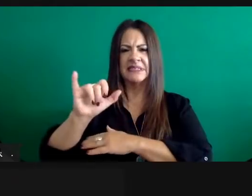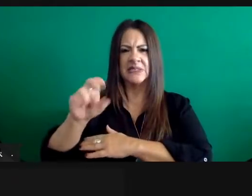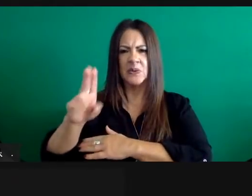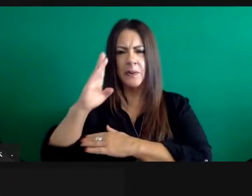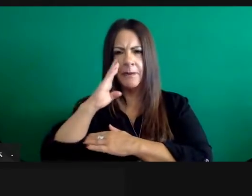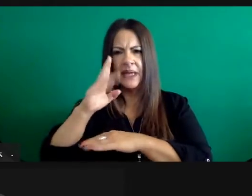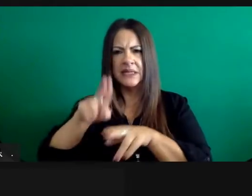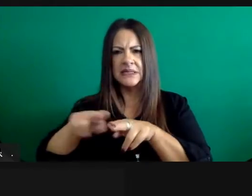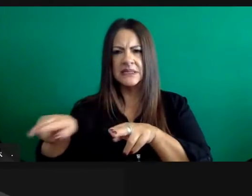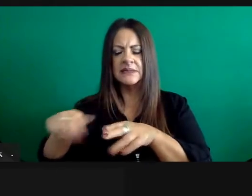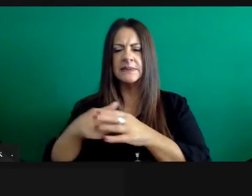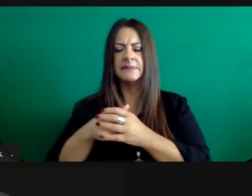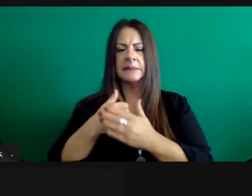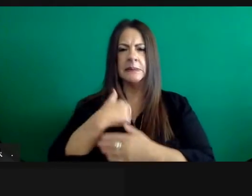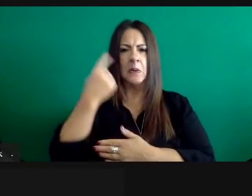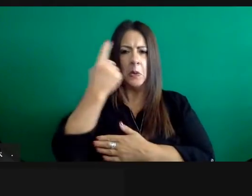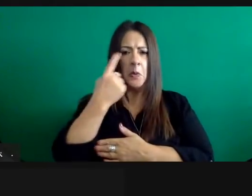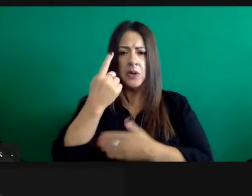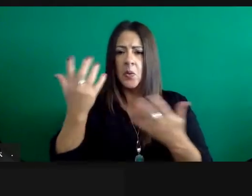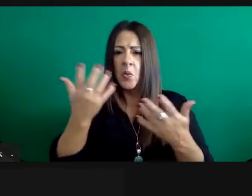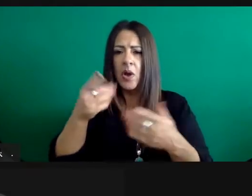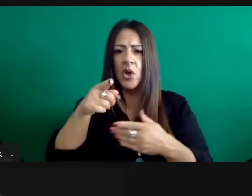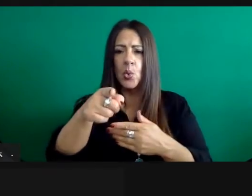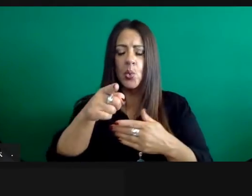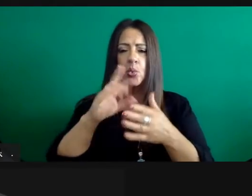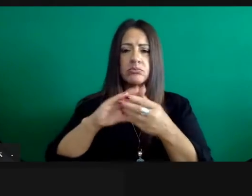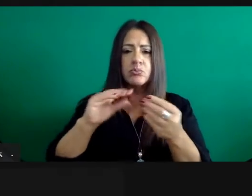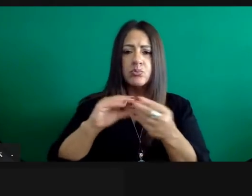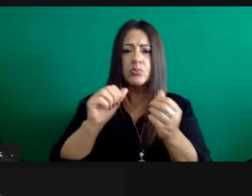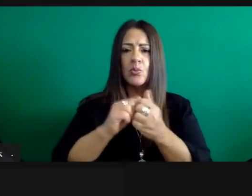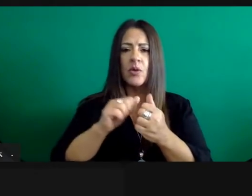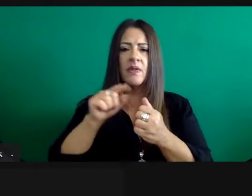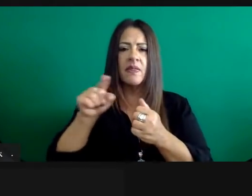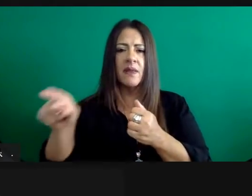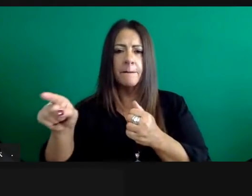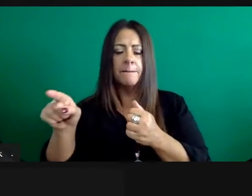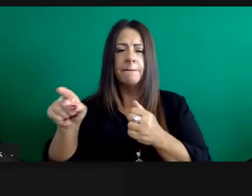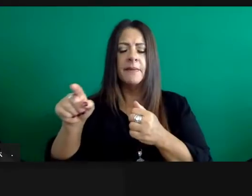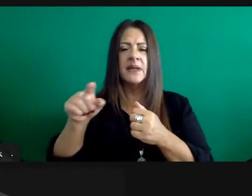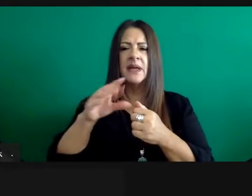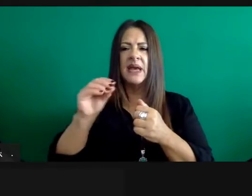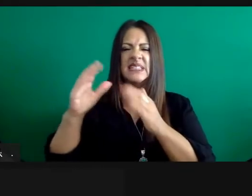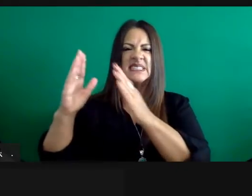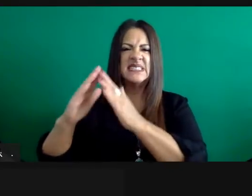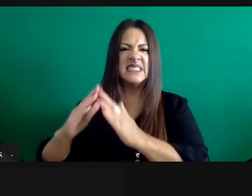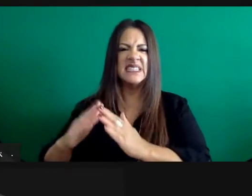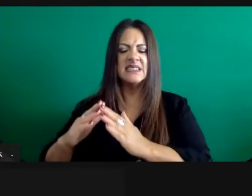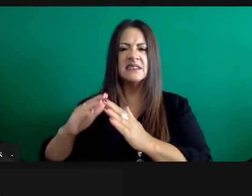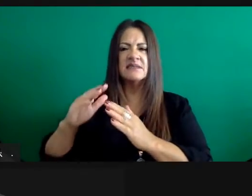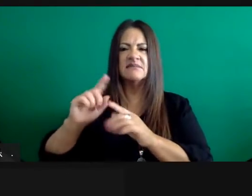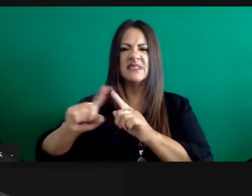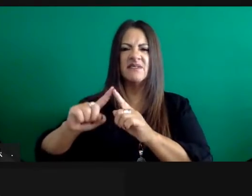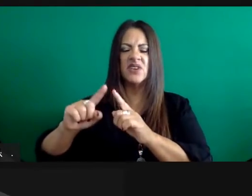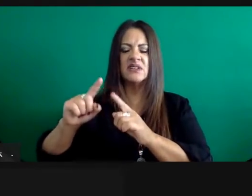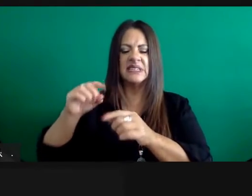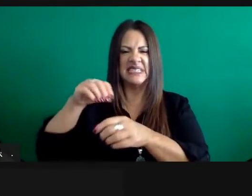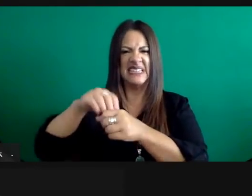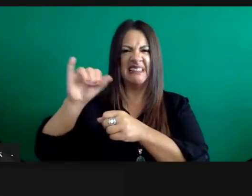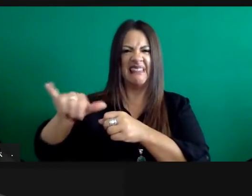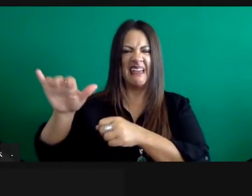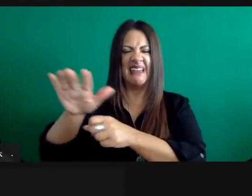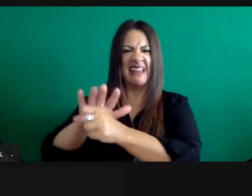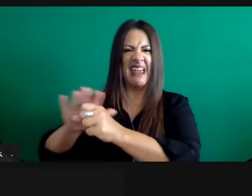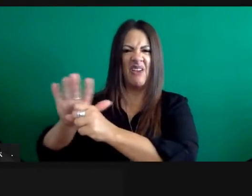availability. I was just wondering what the conversations with Fresno and other cities within the San Joaquin Valley have been as far as getting